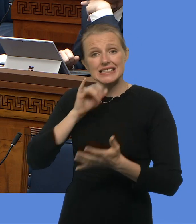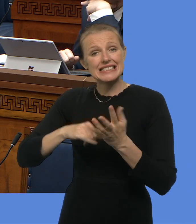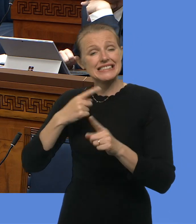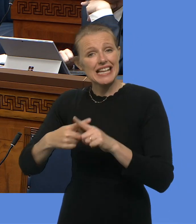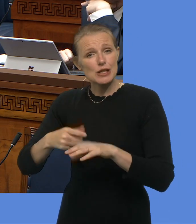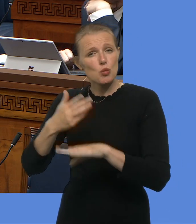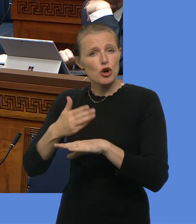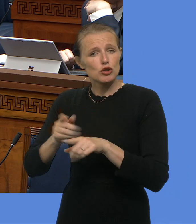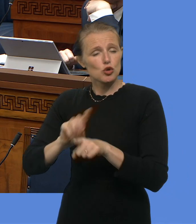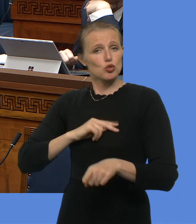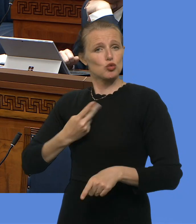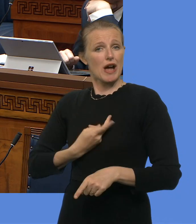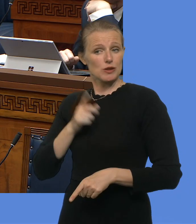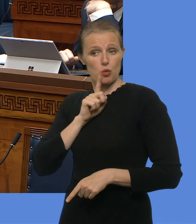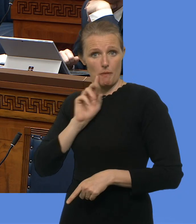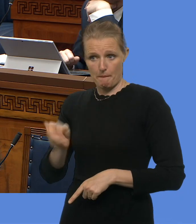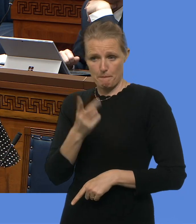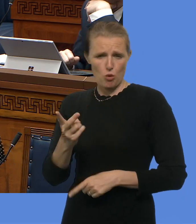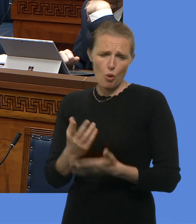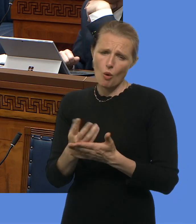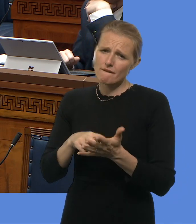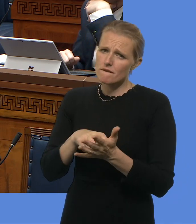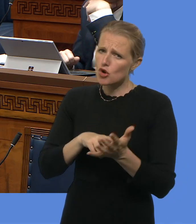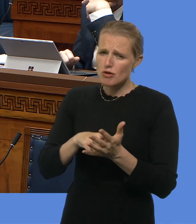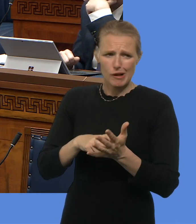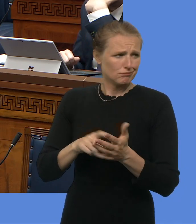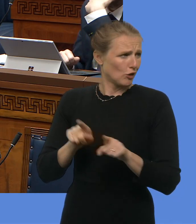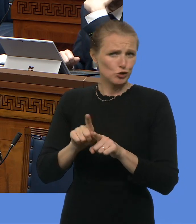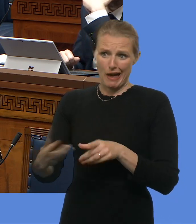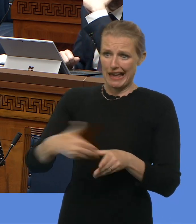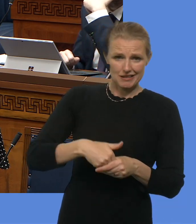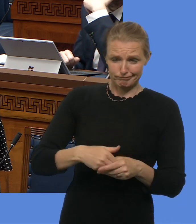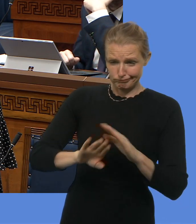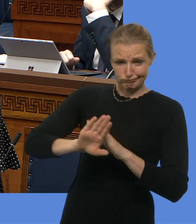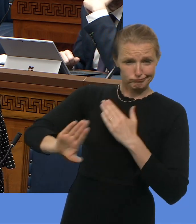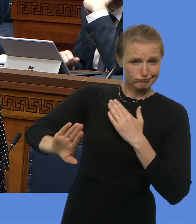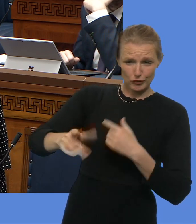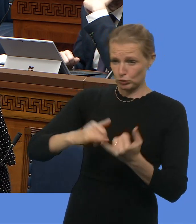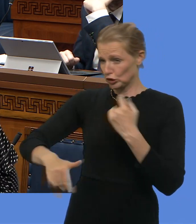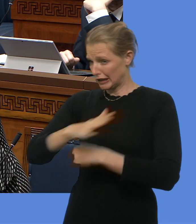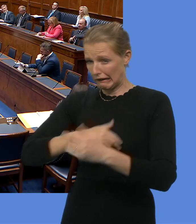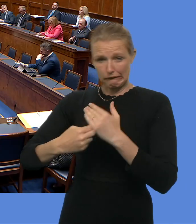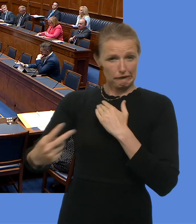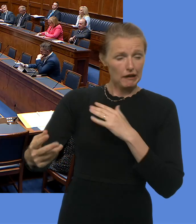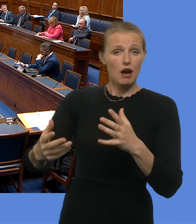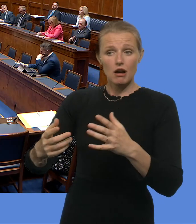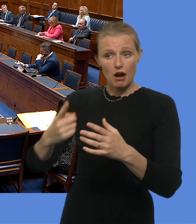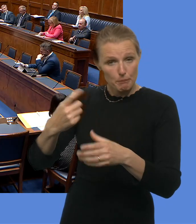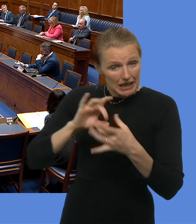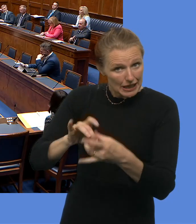and trans women, both very vulnerable and marginalised sections of society, whether they were engaged with? Thank you.